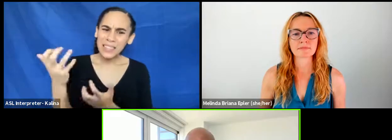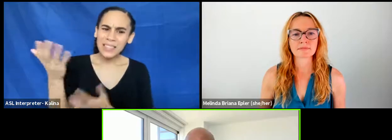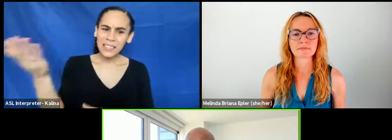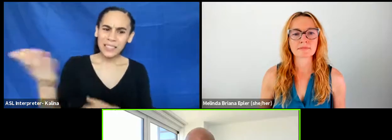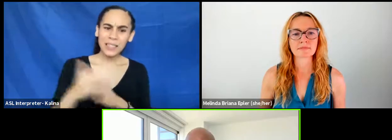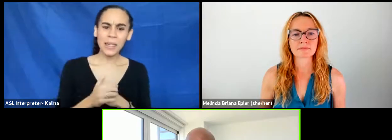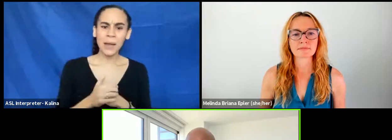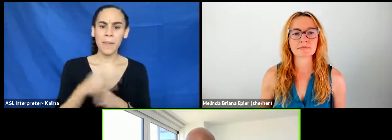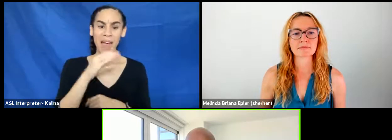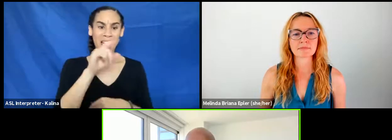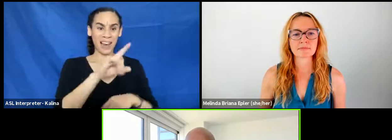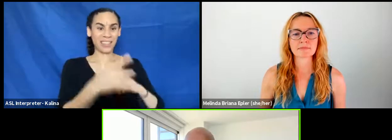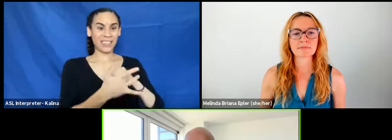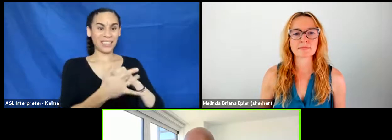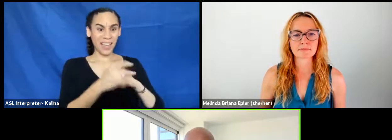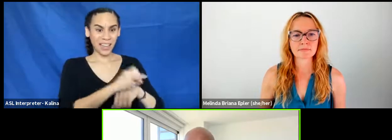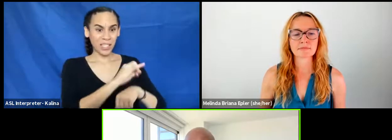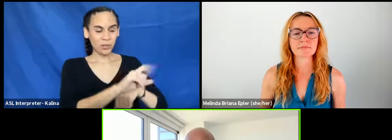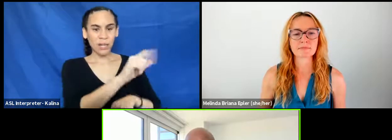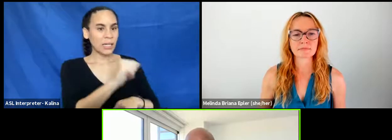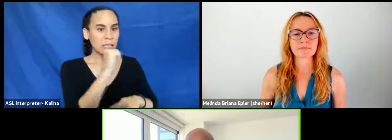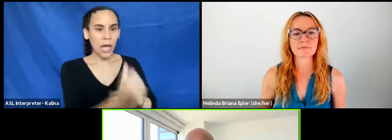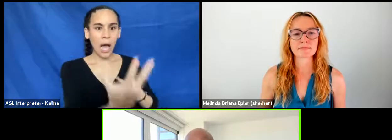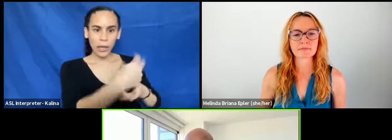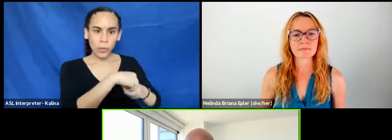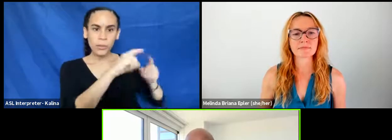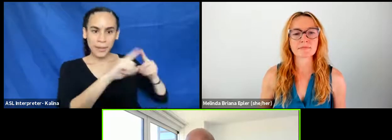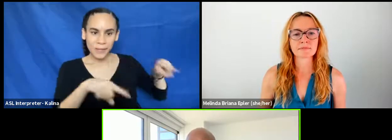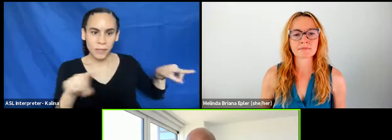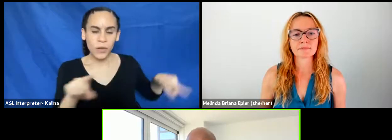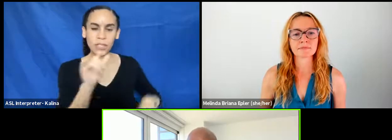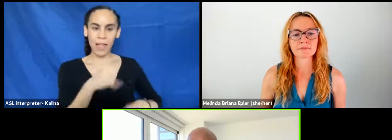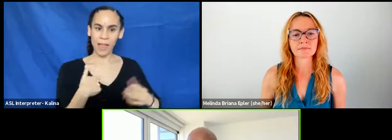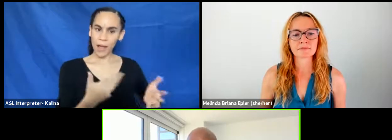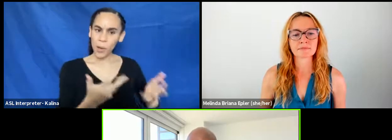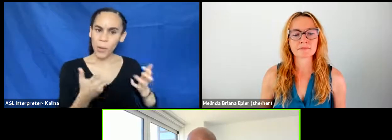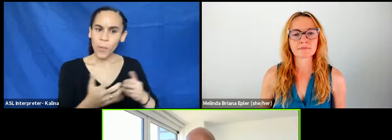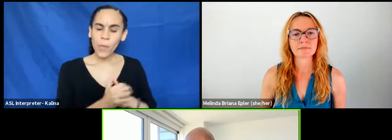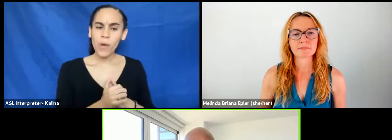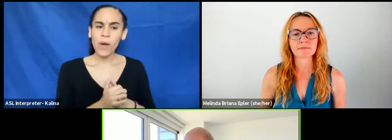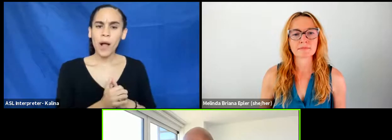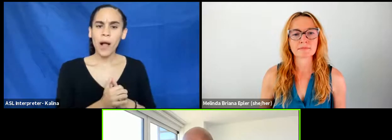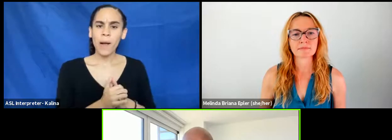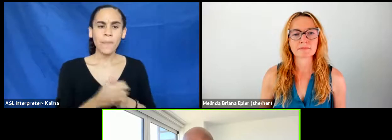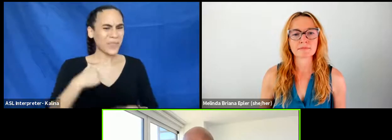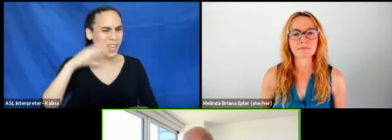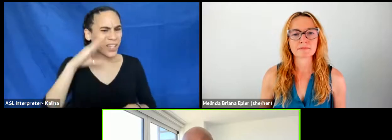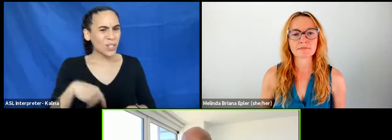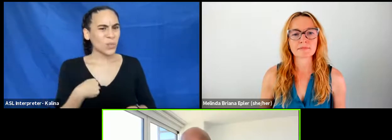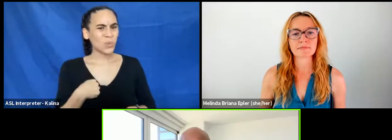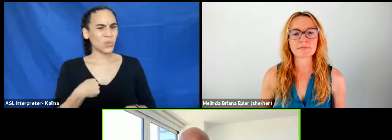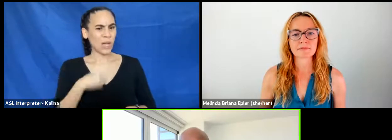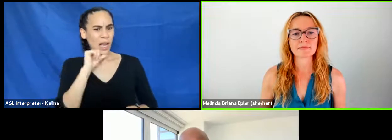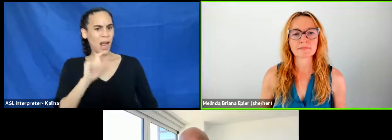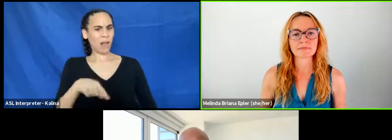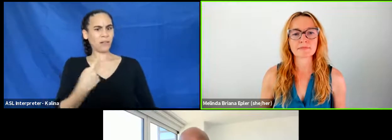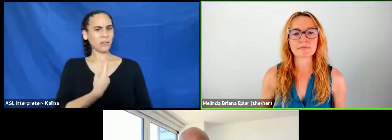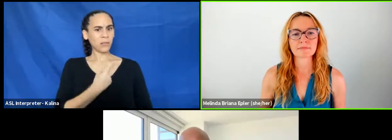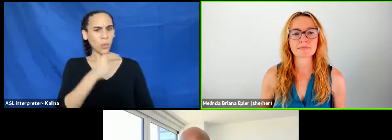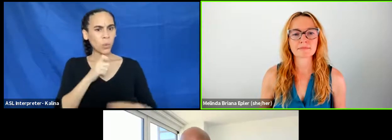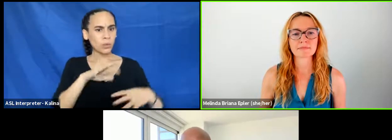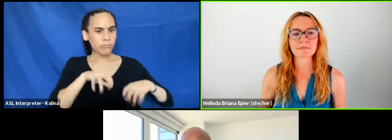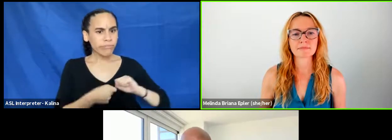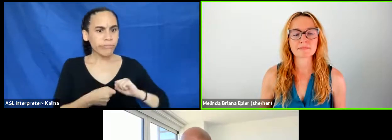tech industry is not as diverse and inclusive as likely to be, hurting because I knew I wasn't alone that was hurt,